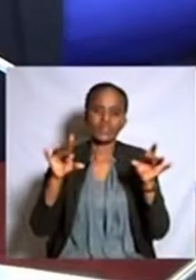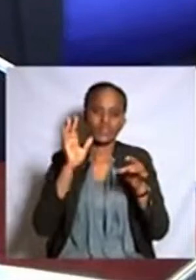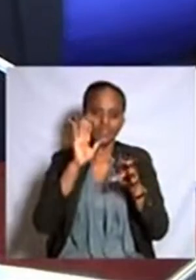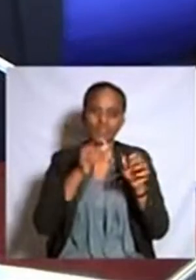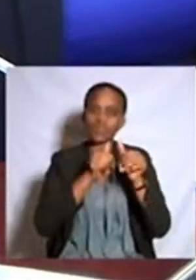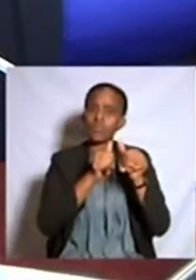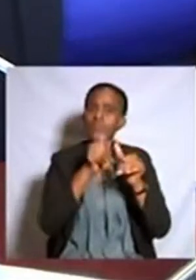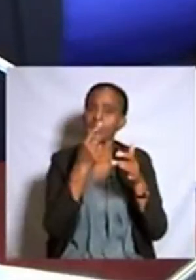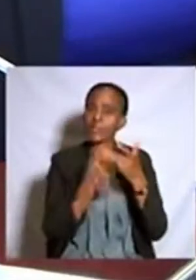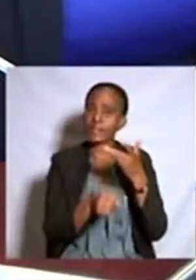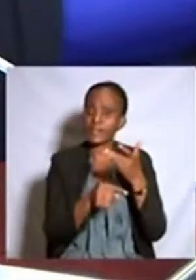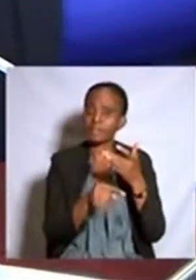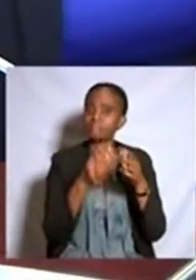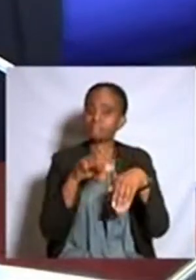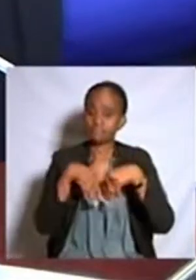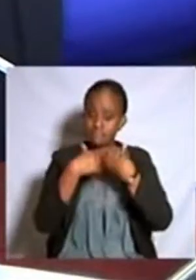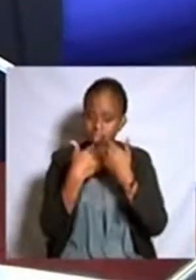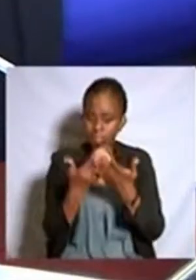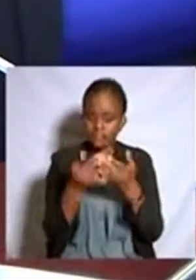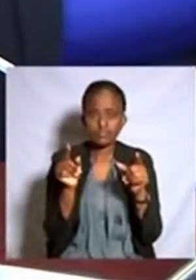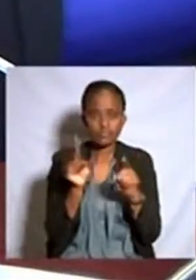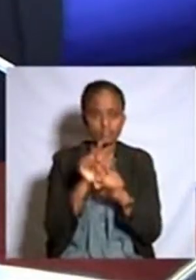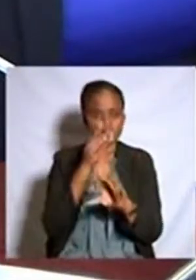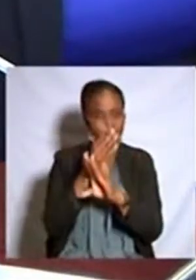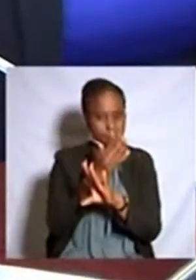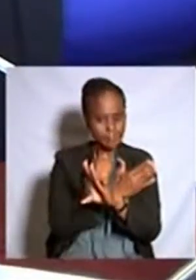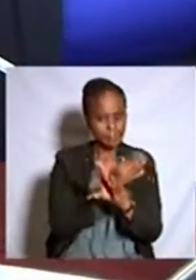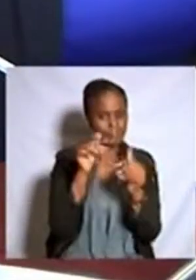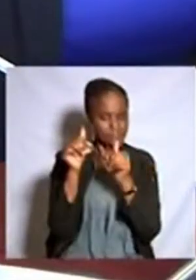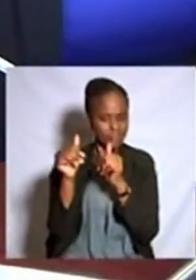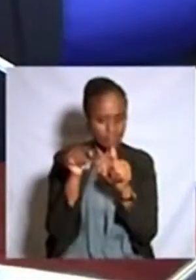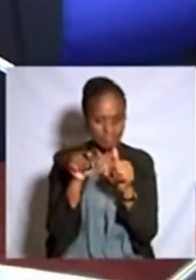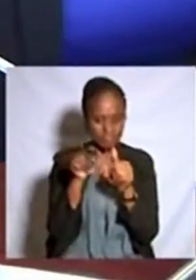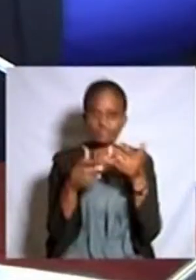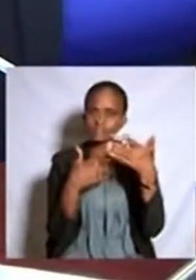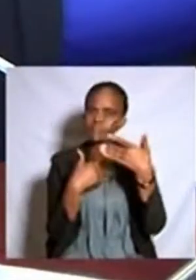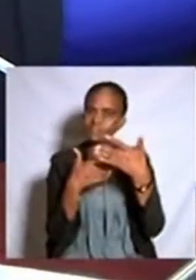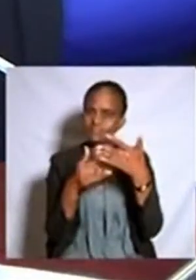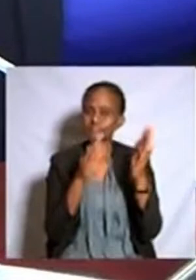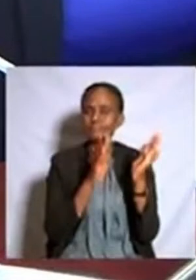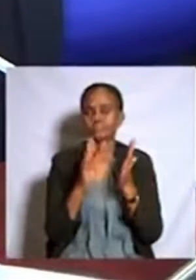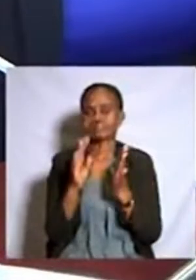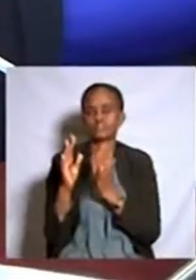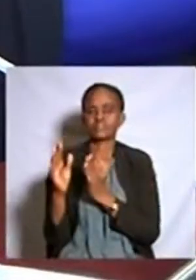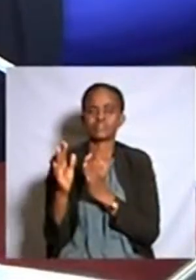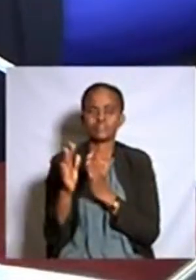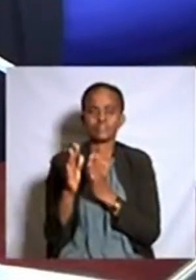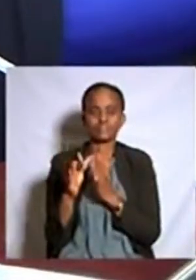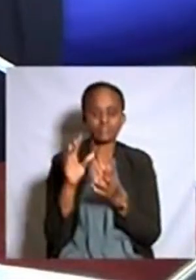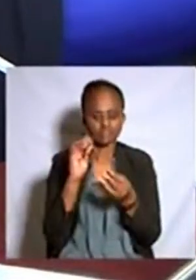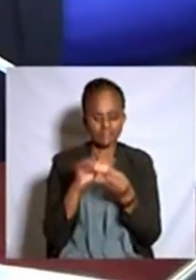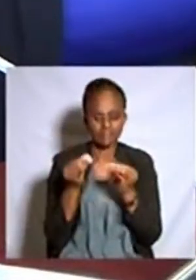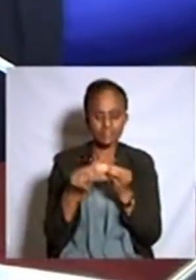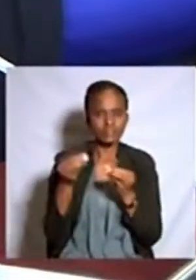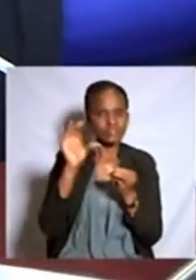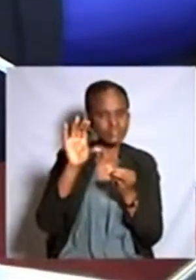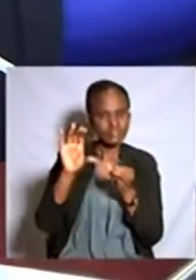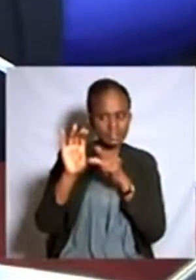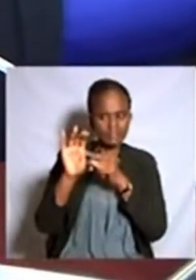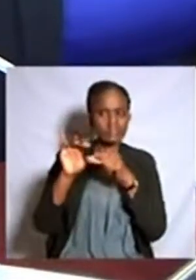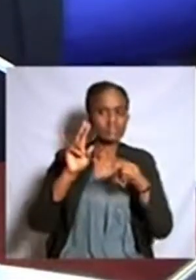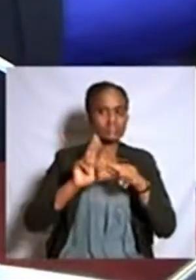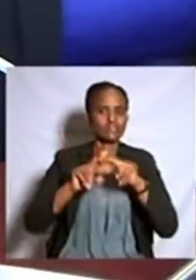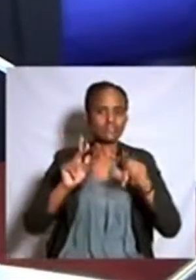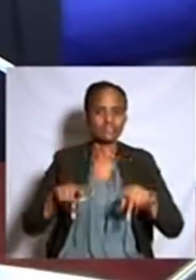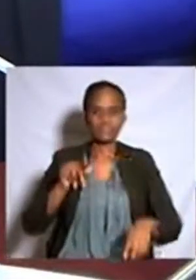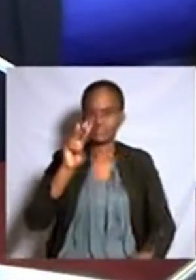followed by an offer and lease before the actual title deed is prepared. Item 3, Chair, is